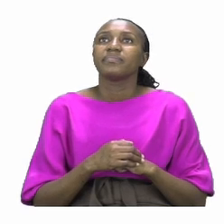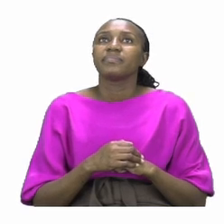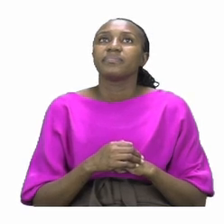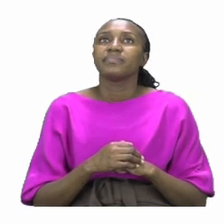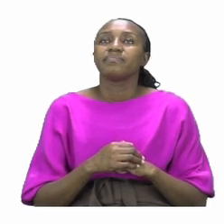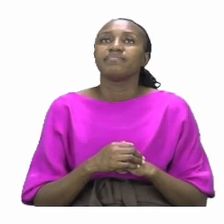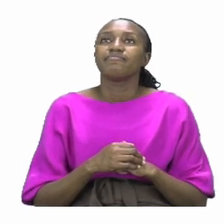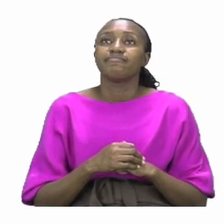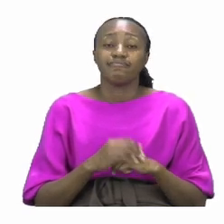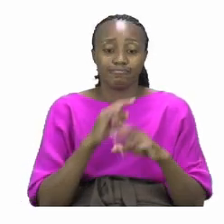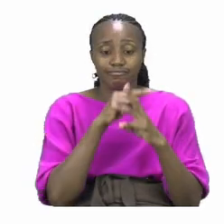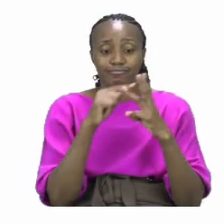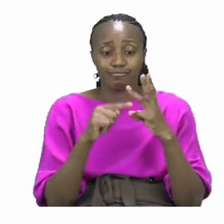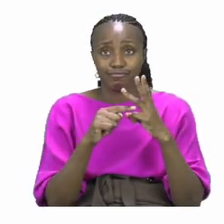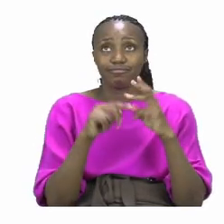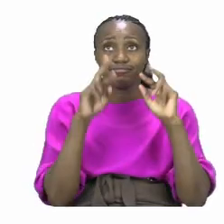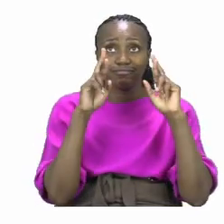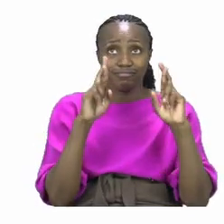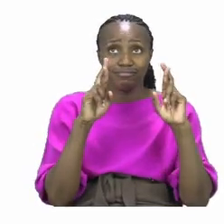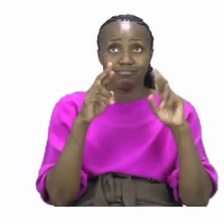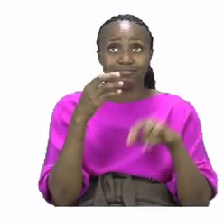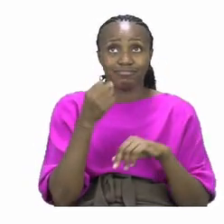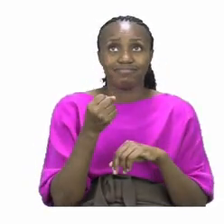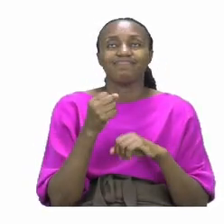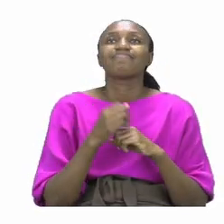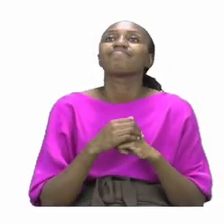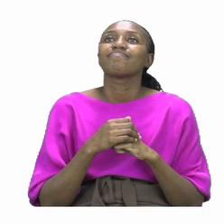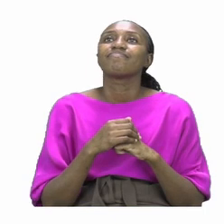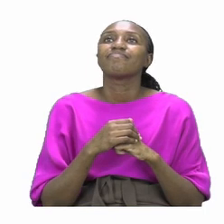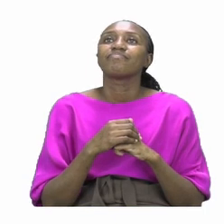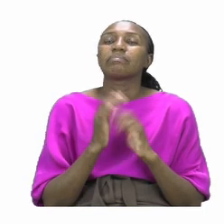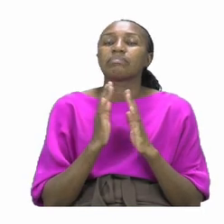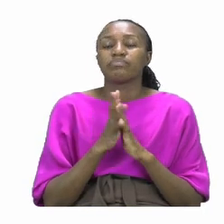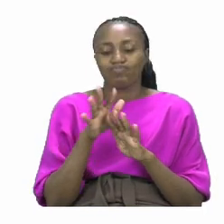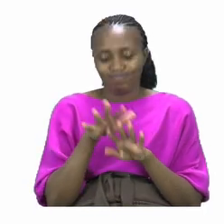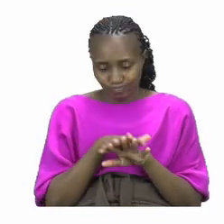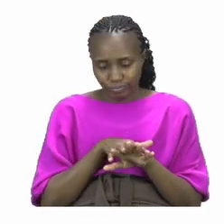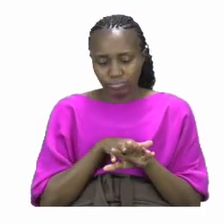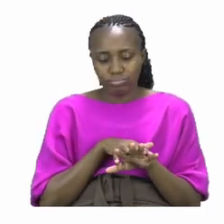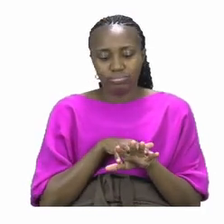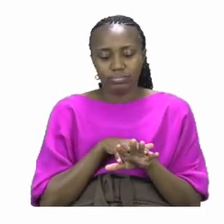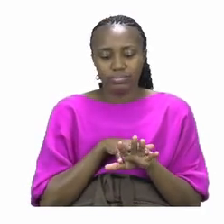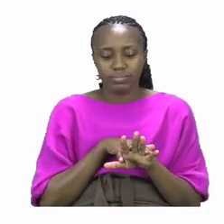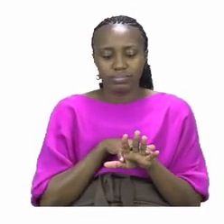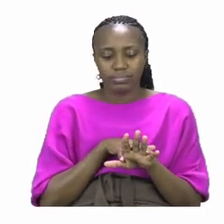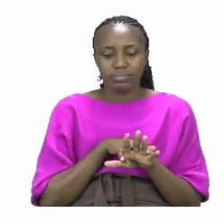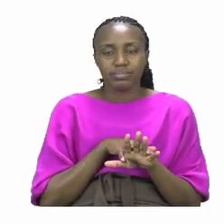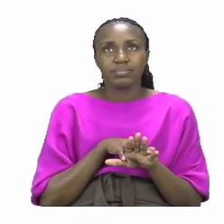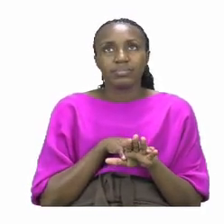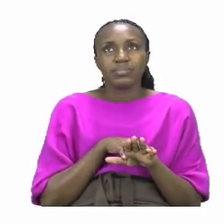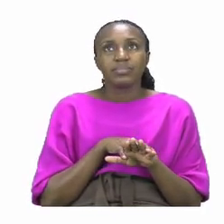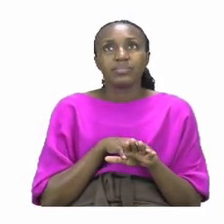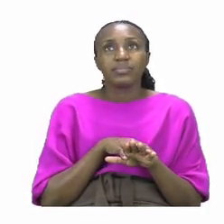roots all have the beginning sound. So take your time with both exercises, boys and girls. Try and tell the